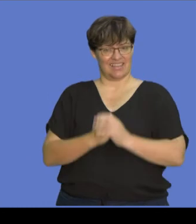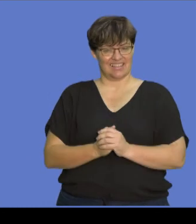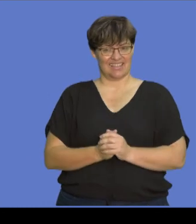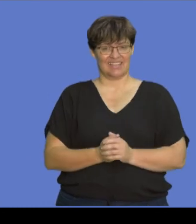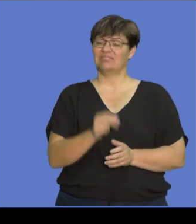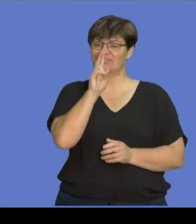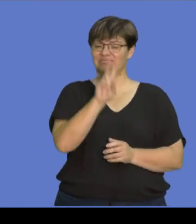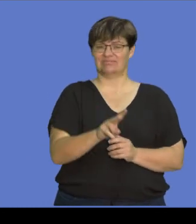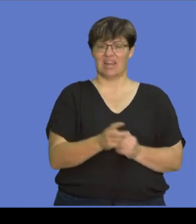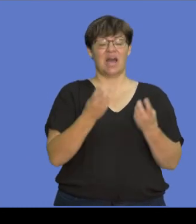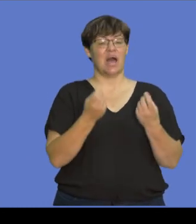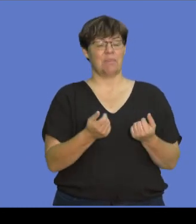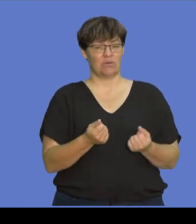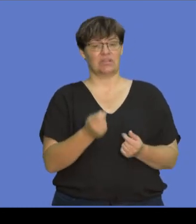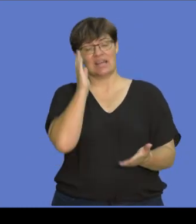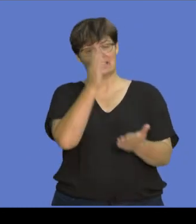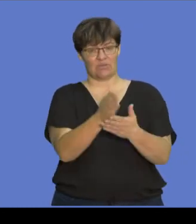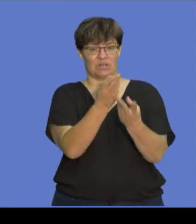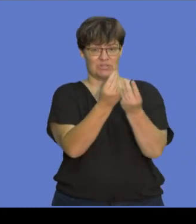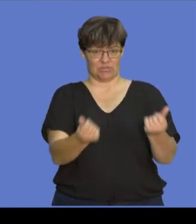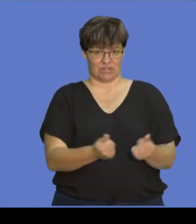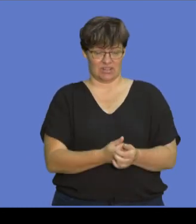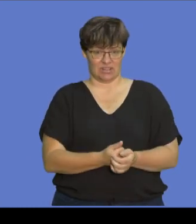looking for, the amount of indirect materials,